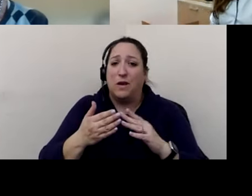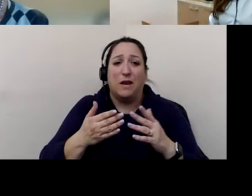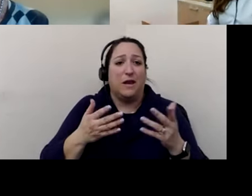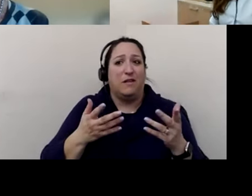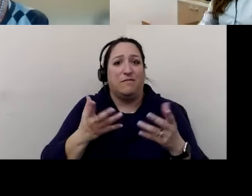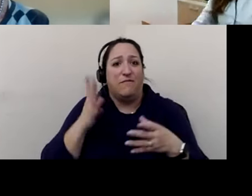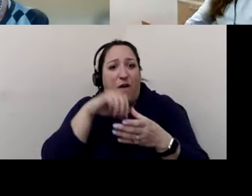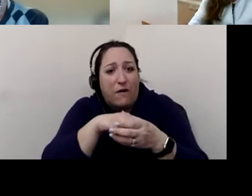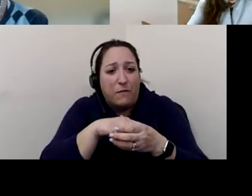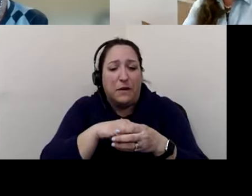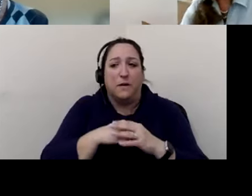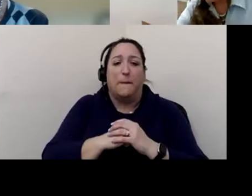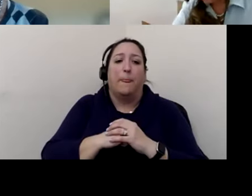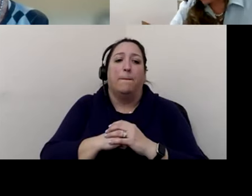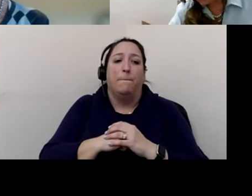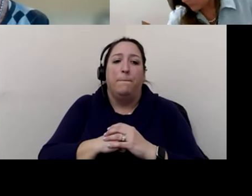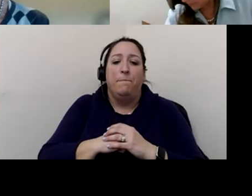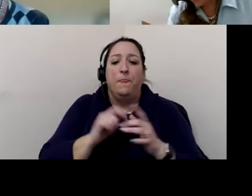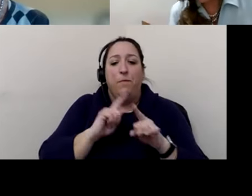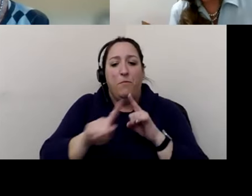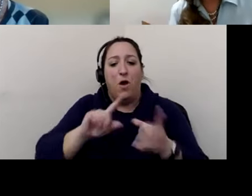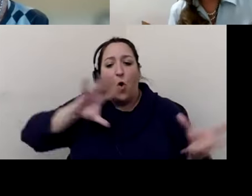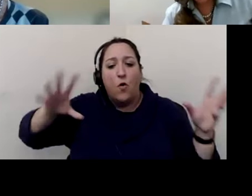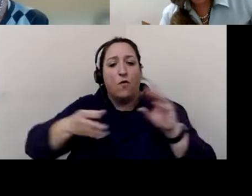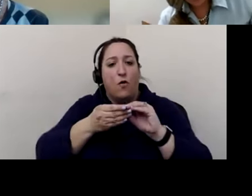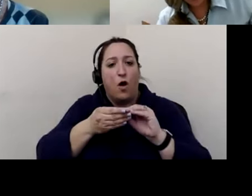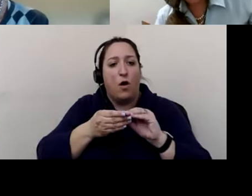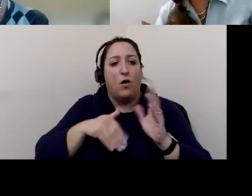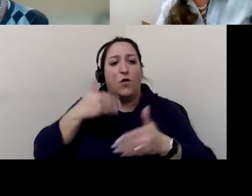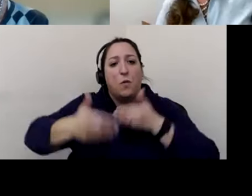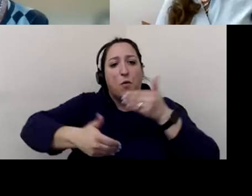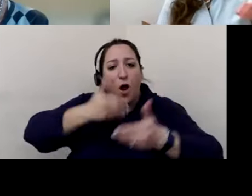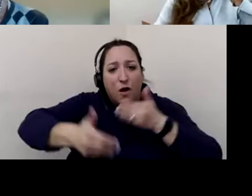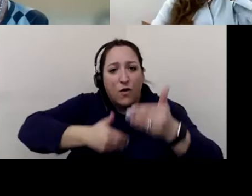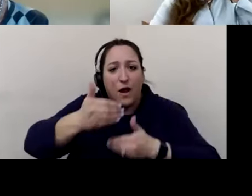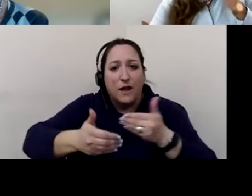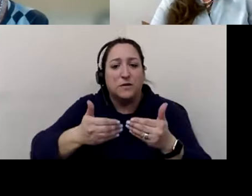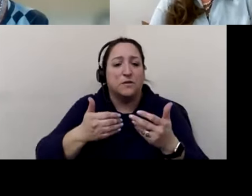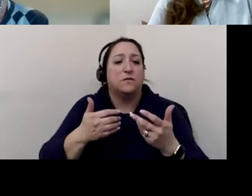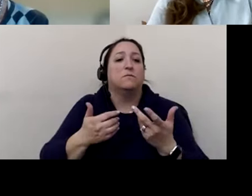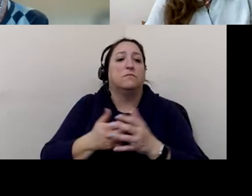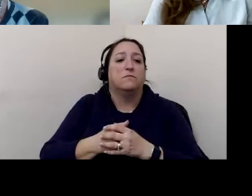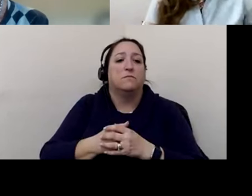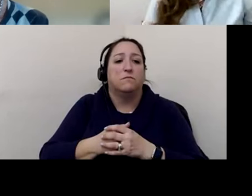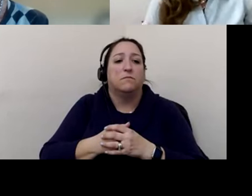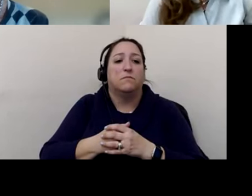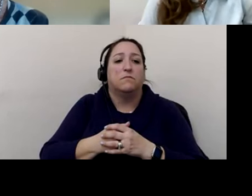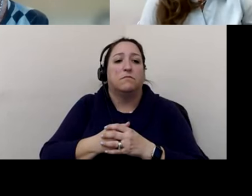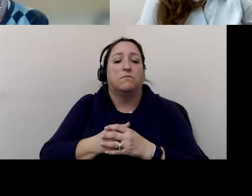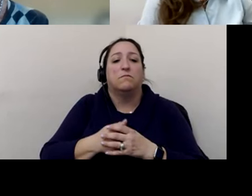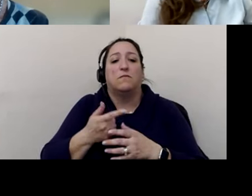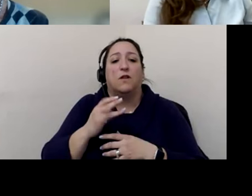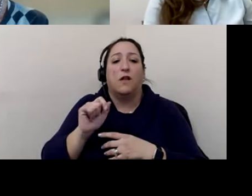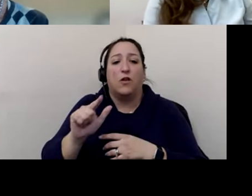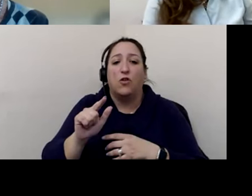like. But overall, the progress was glacial. Resources for